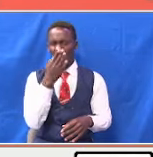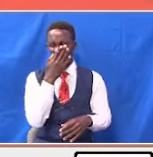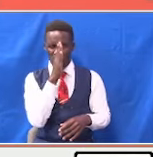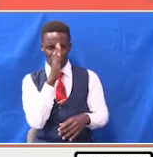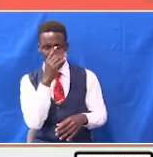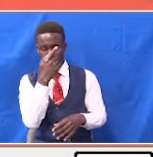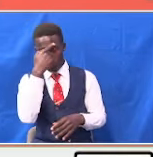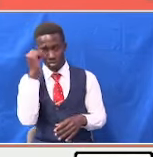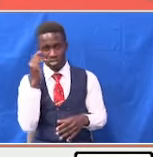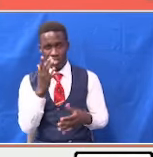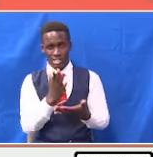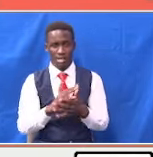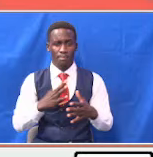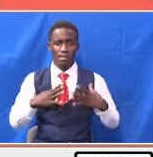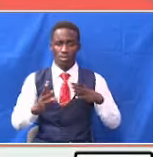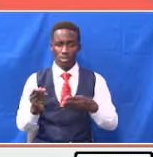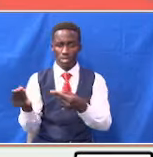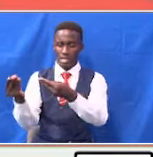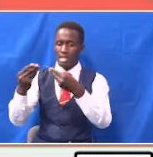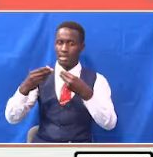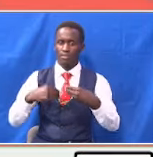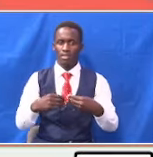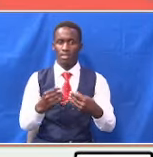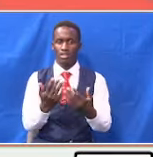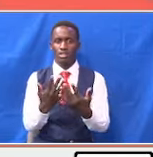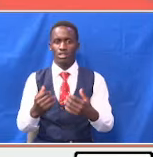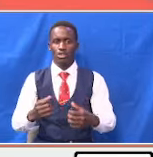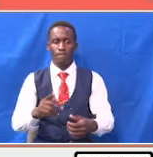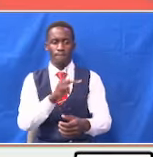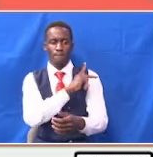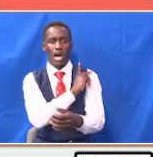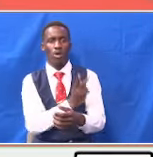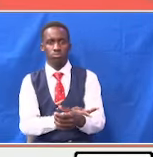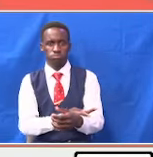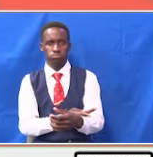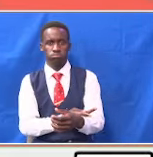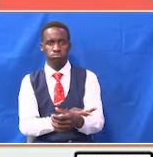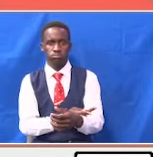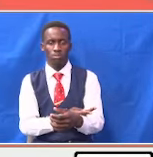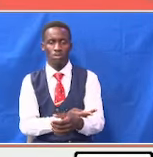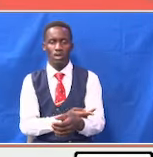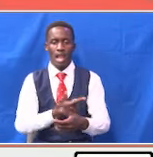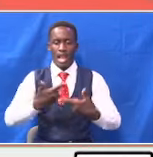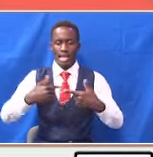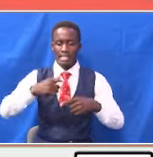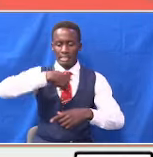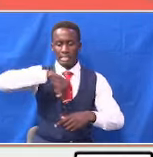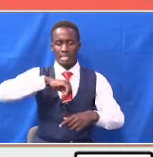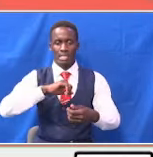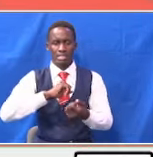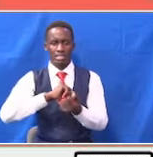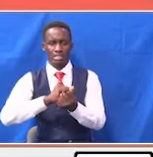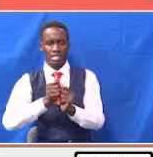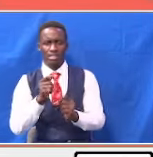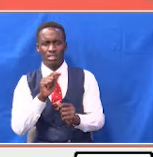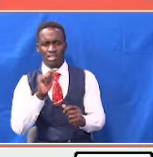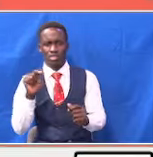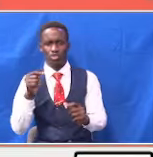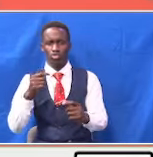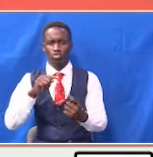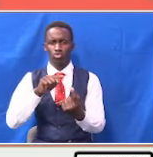the one who was given the tools of authority and power. So let us translate this to the